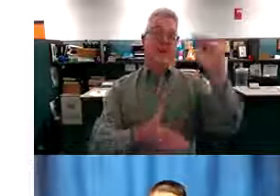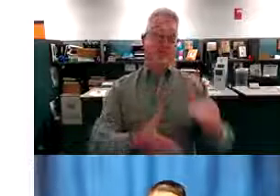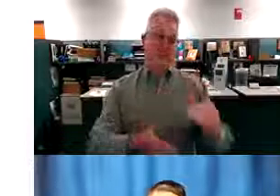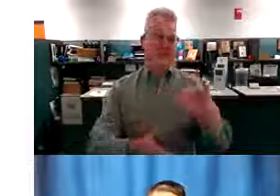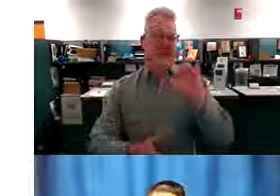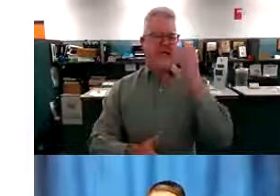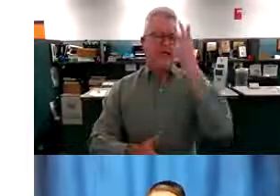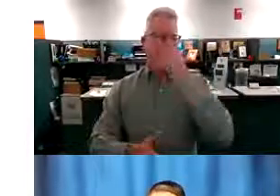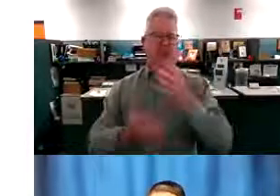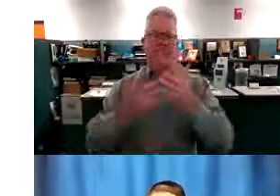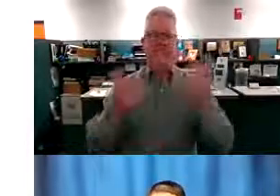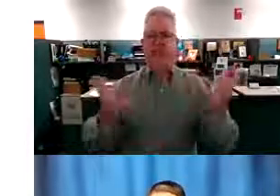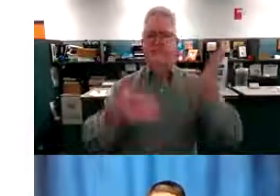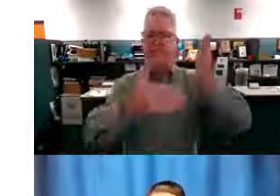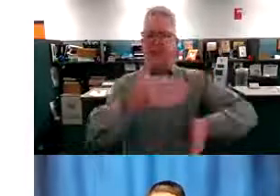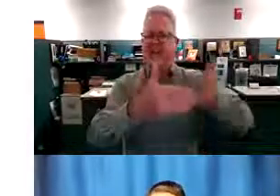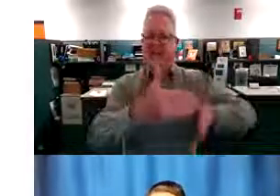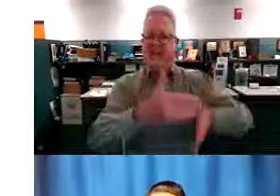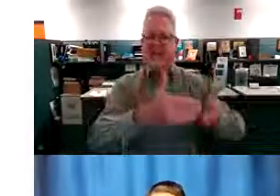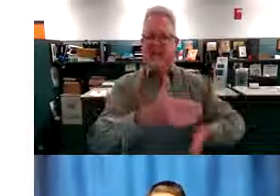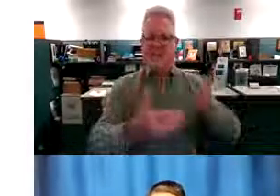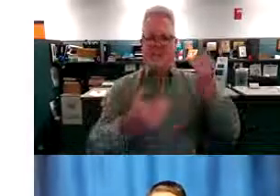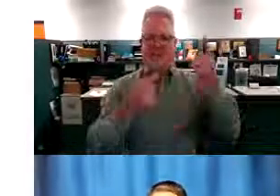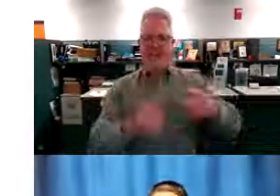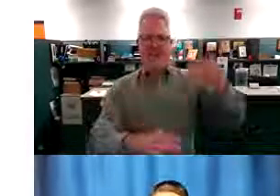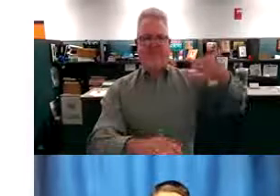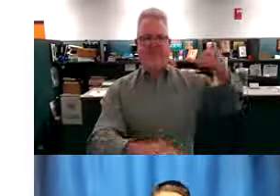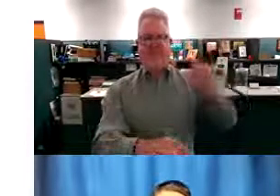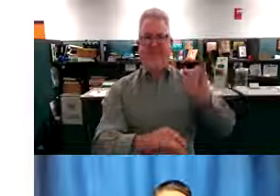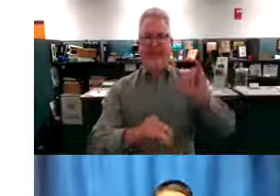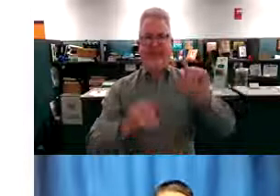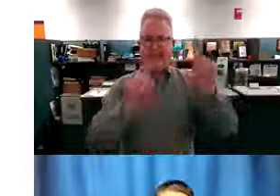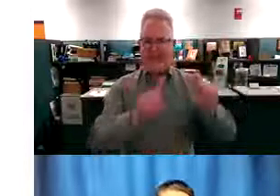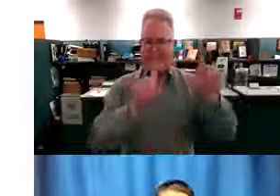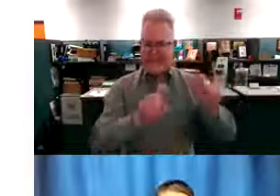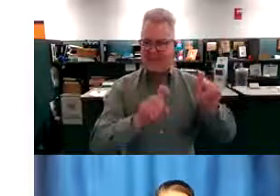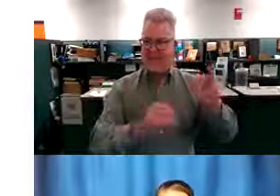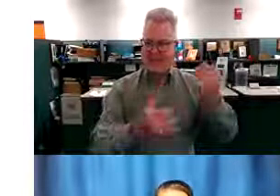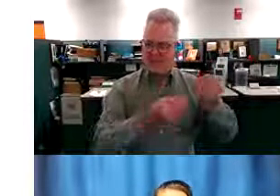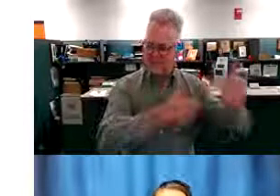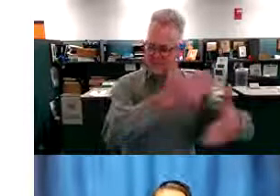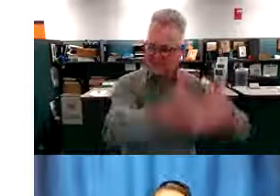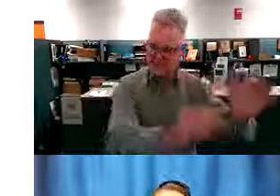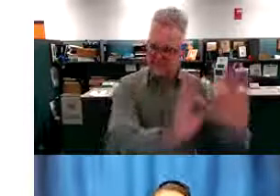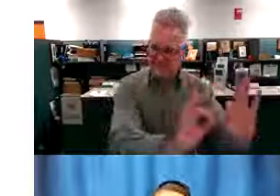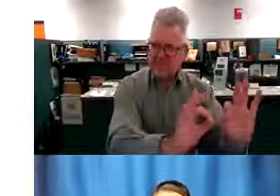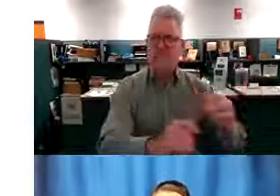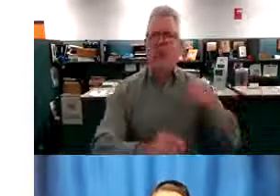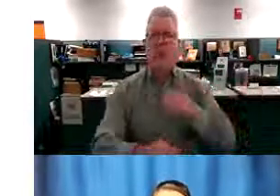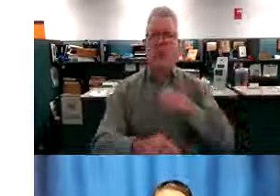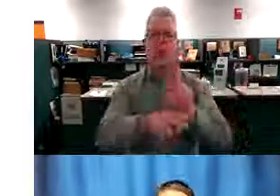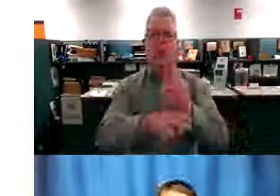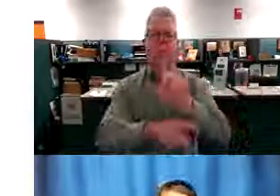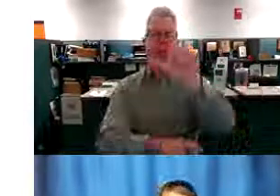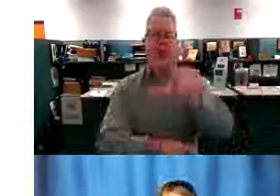them. But going from this list, I think pretty much most of these things have already occurred. Like there's